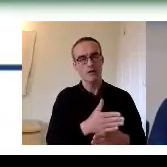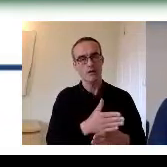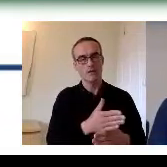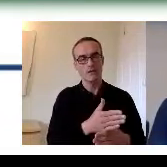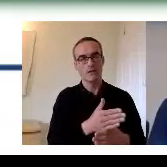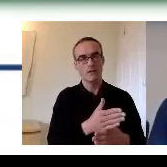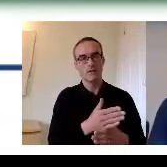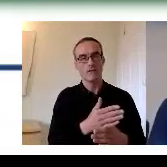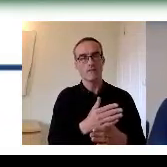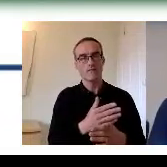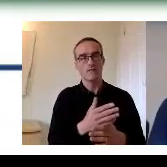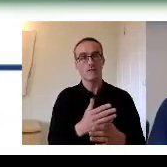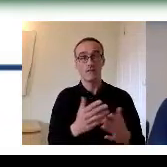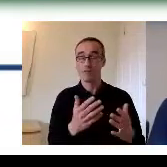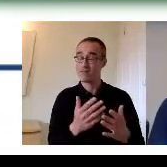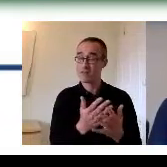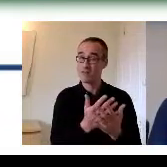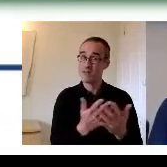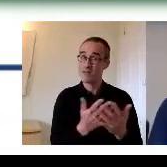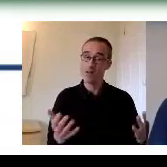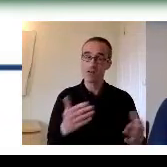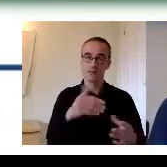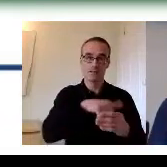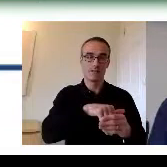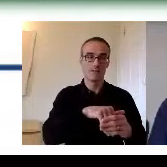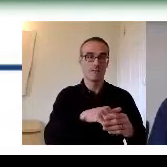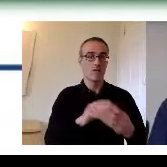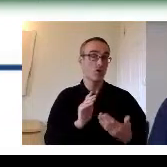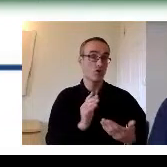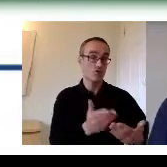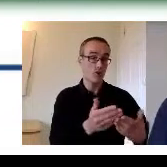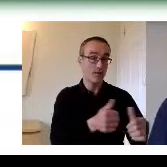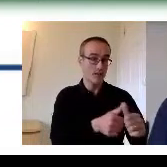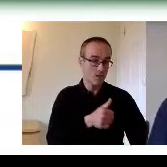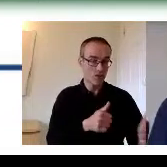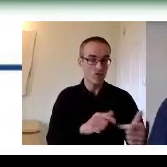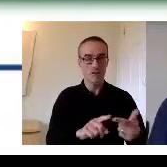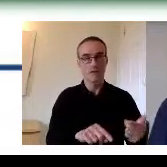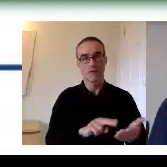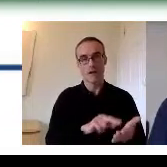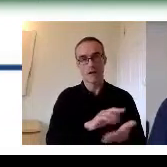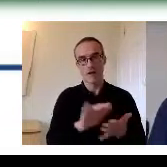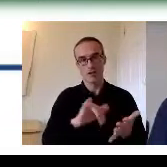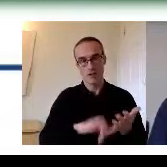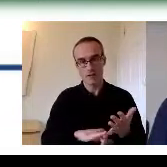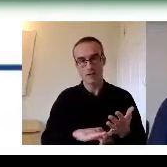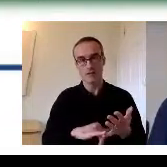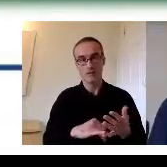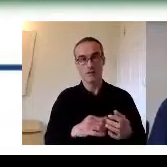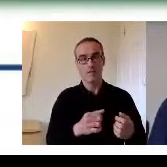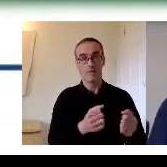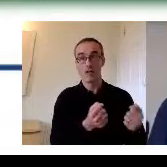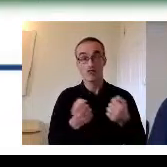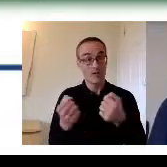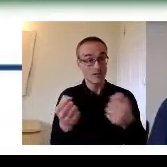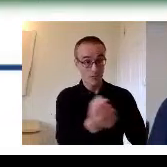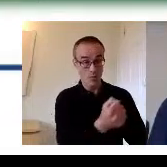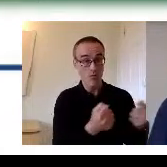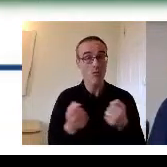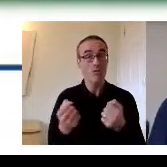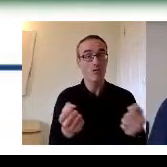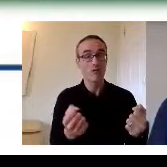in the service industry, hospitality, the NHS, passenger transport, which of course we all know were key workers and are still